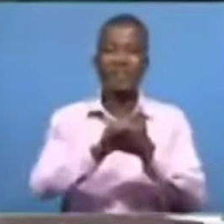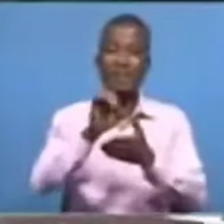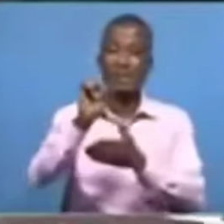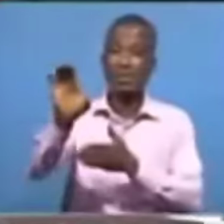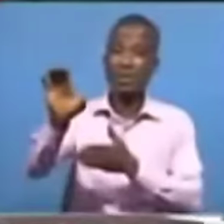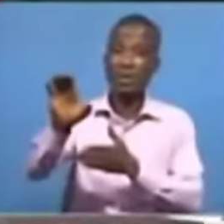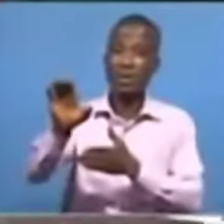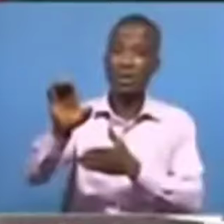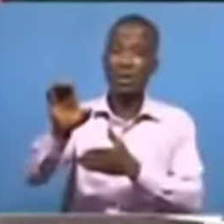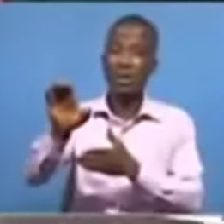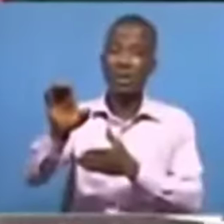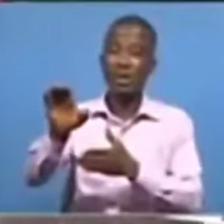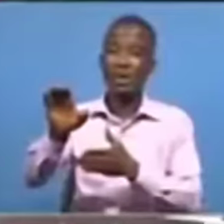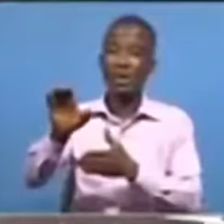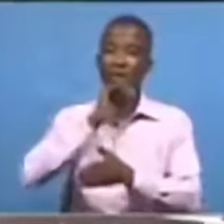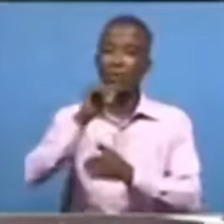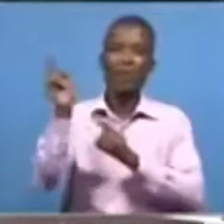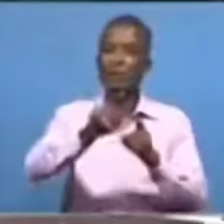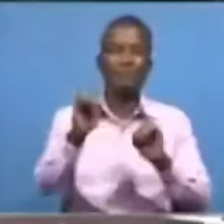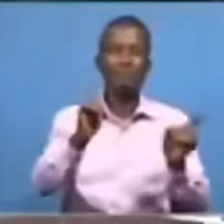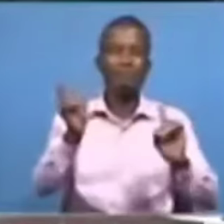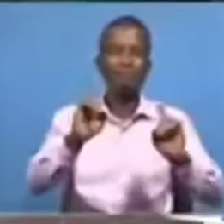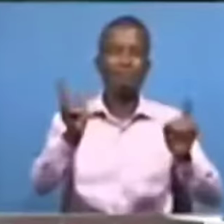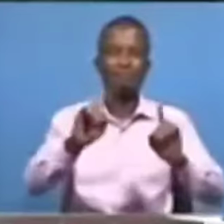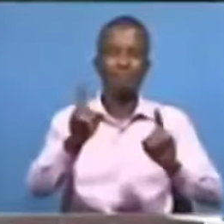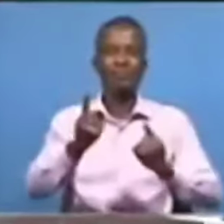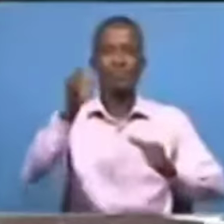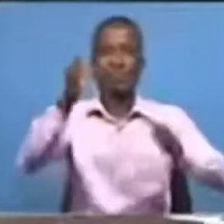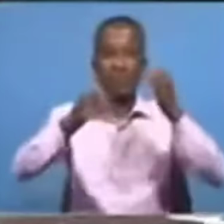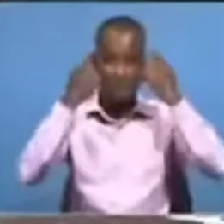mensa ba enyeyi saa semi ene asem